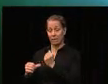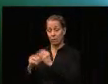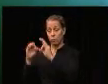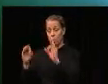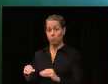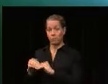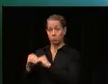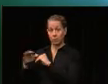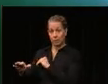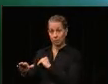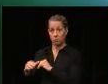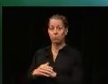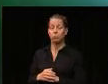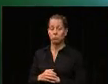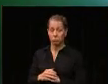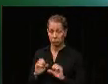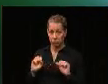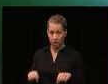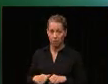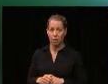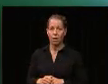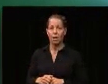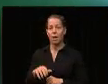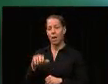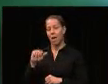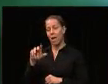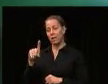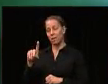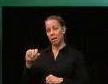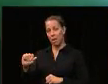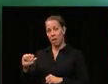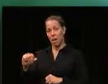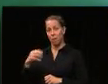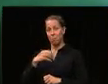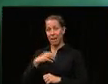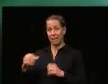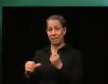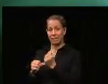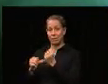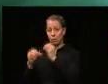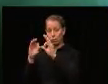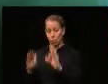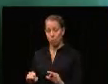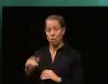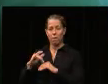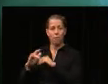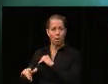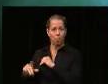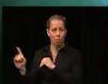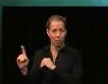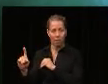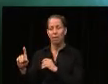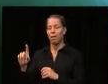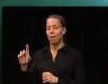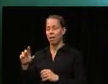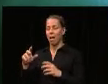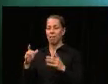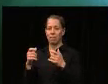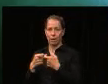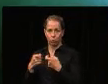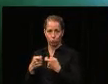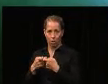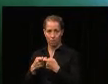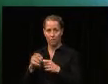Assistance Form. The ADA Complaint Assistance Form is available in electronic form,